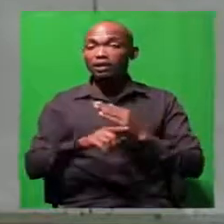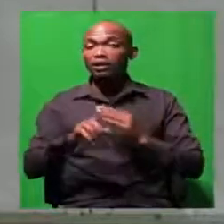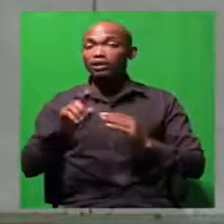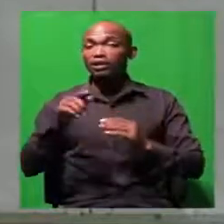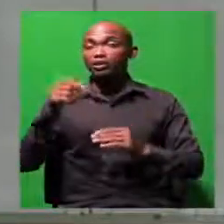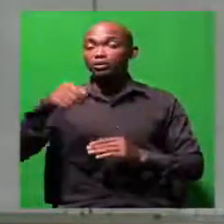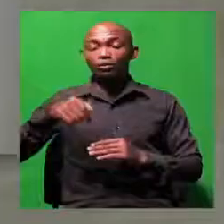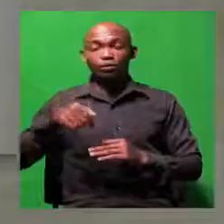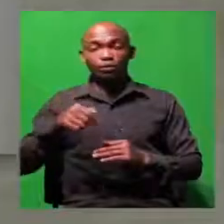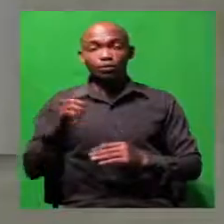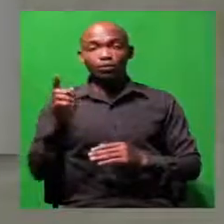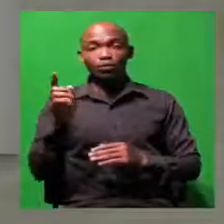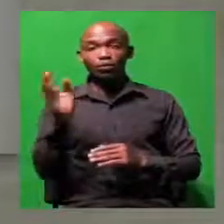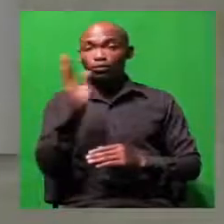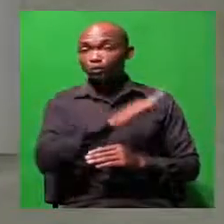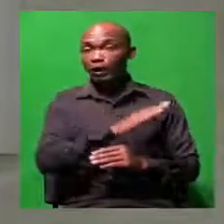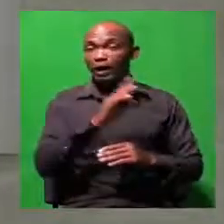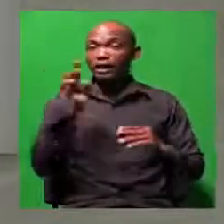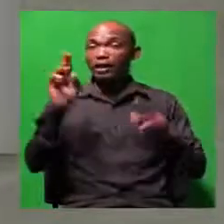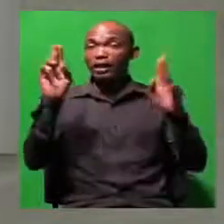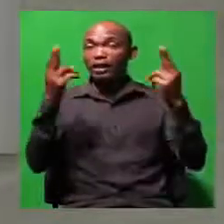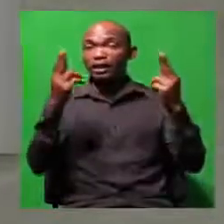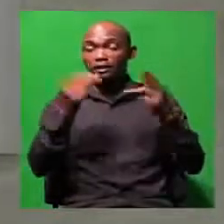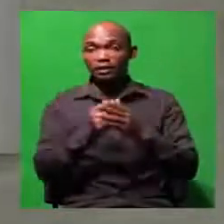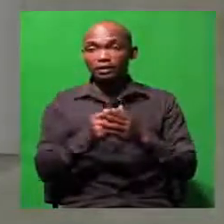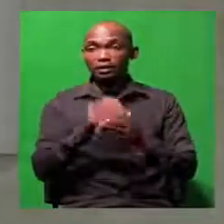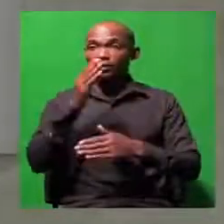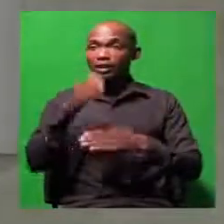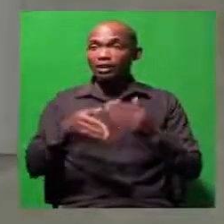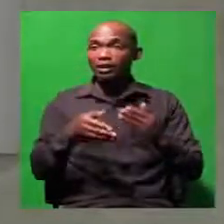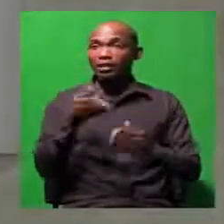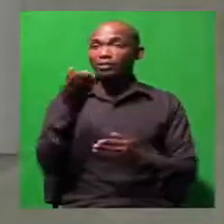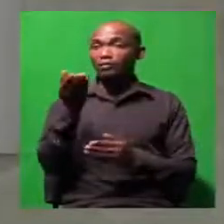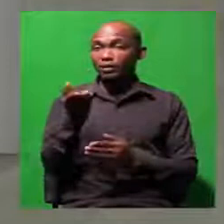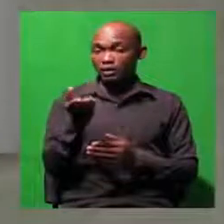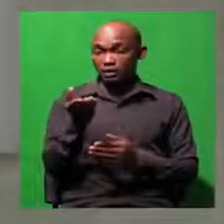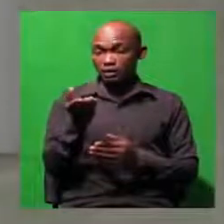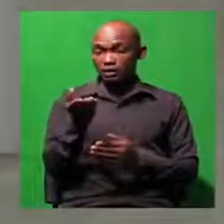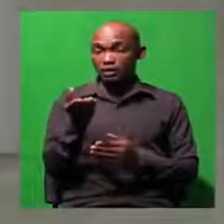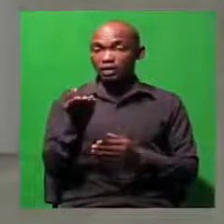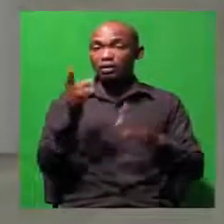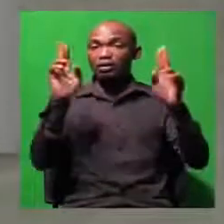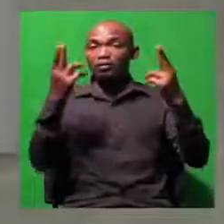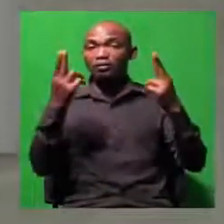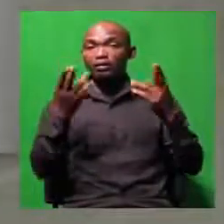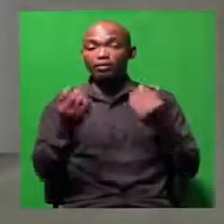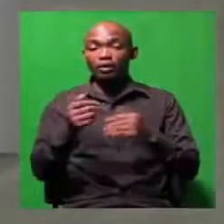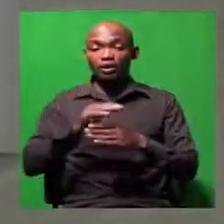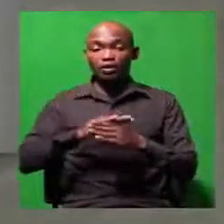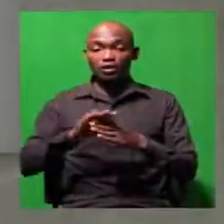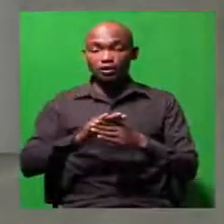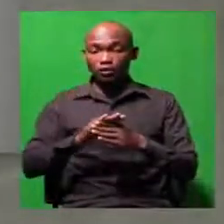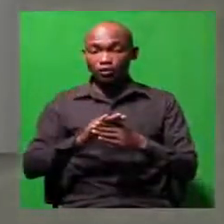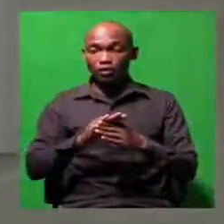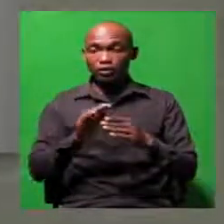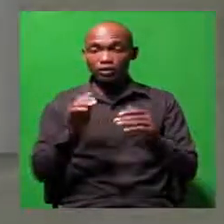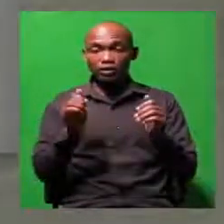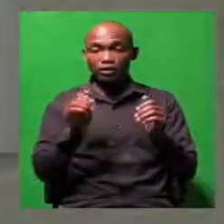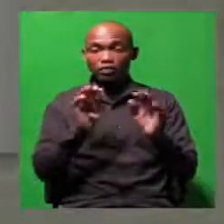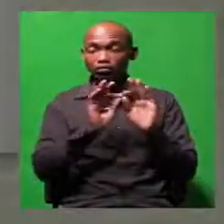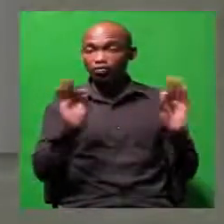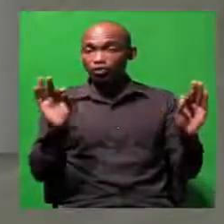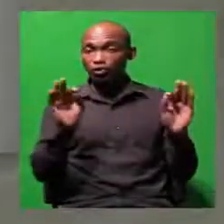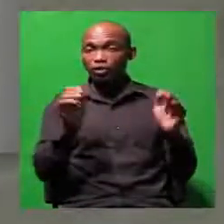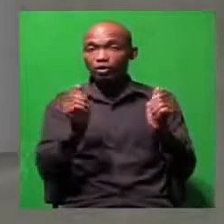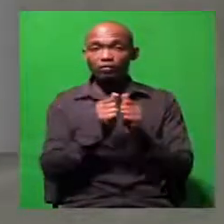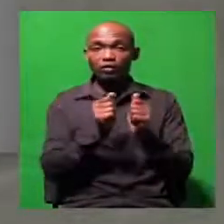We believe that at the end of our lesson, we have to use the appropriate instrument that we have in